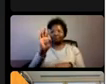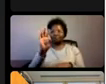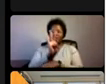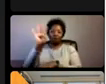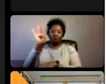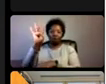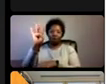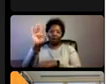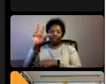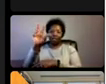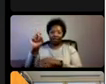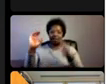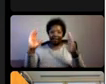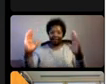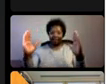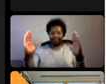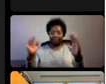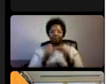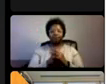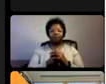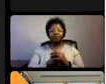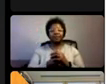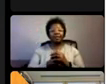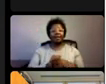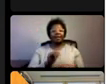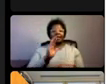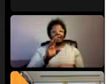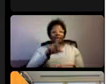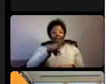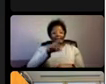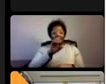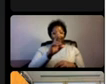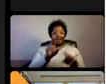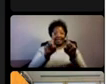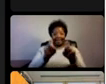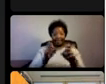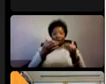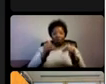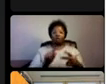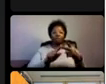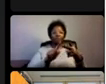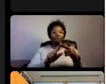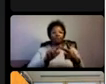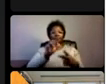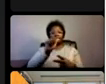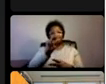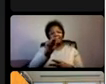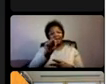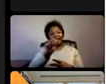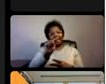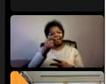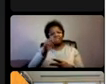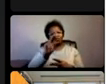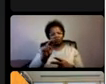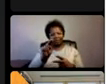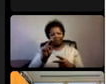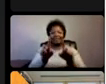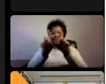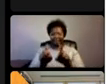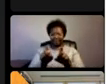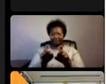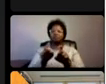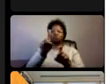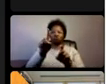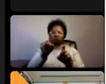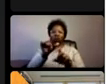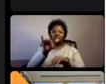The COVID-19 rapid antigen tests are also available at city sites around the district. You